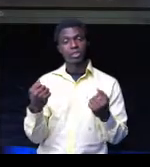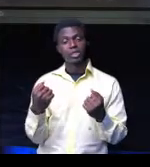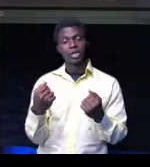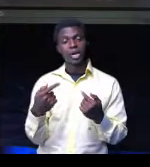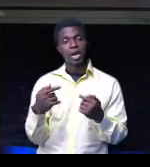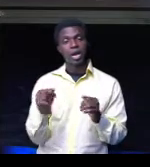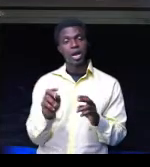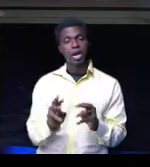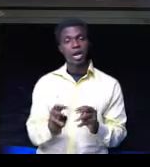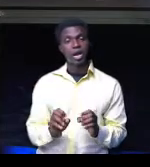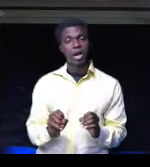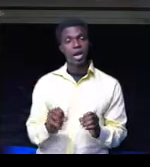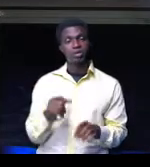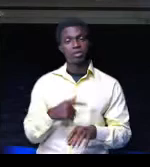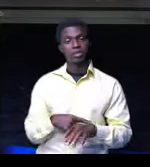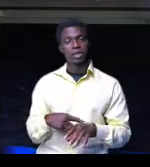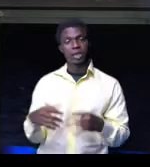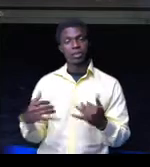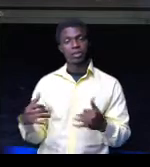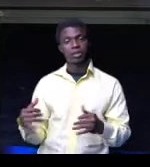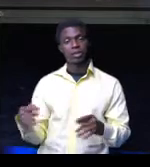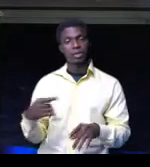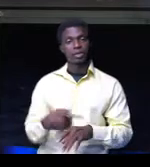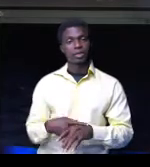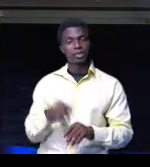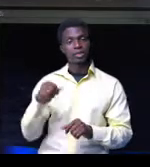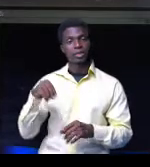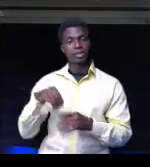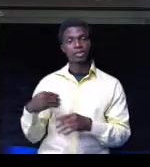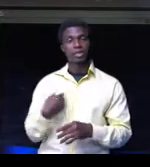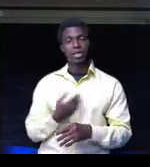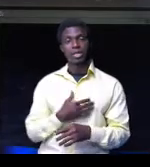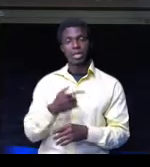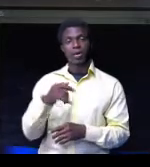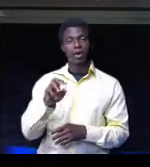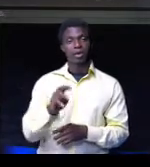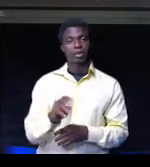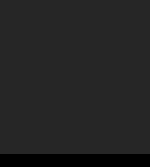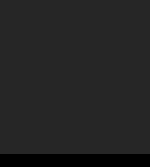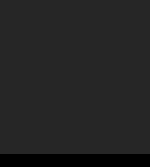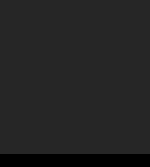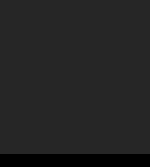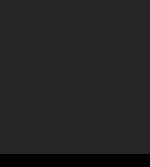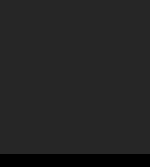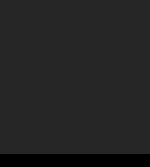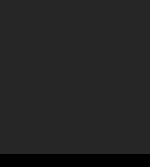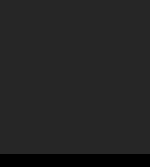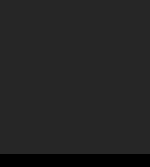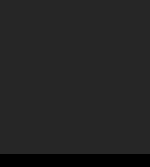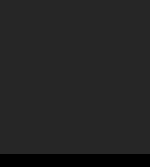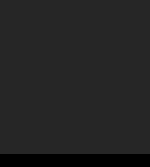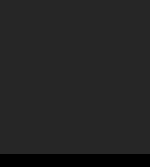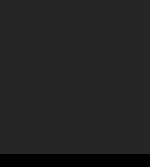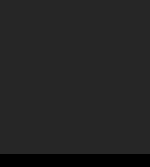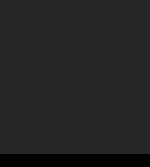game time. It is game time. Yes, in our game time today, we are going to spell.